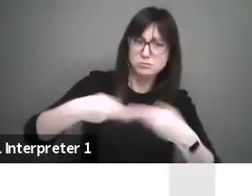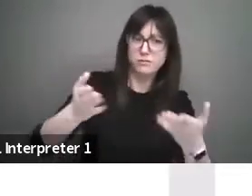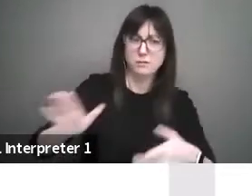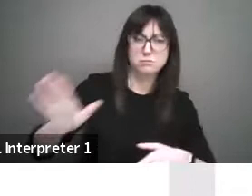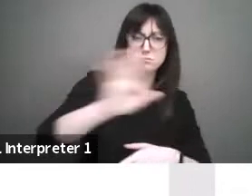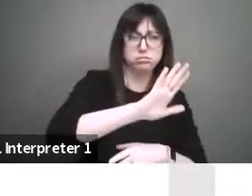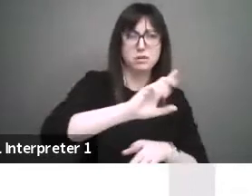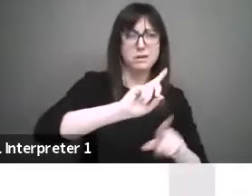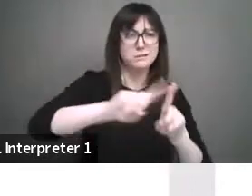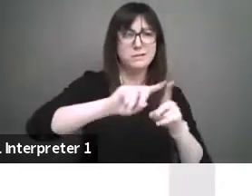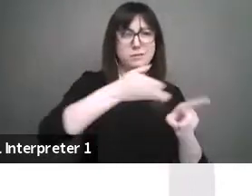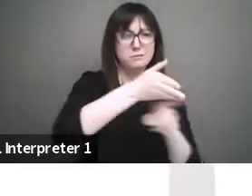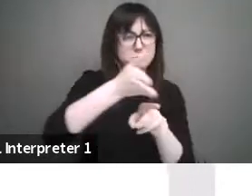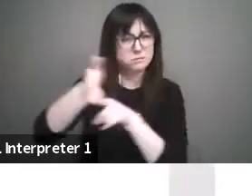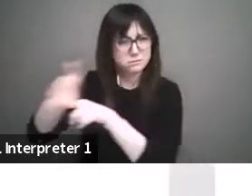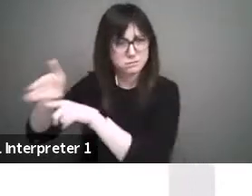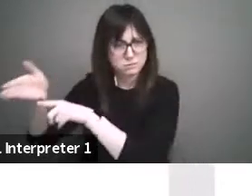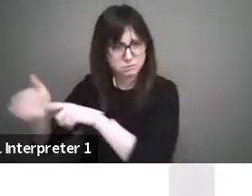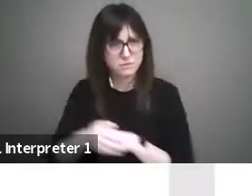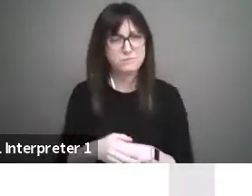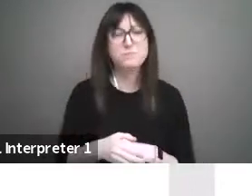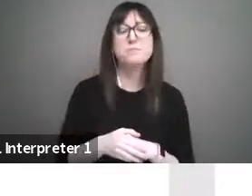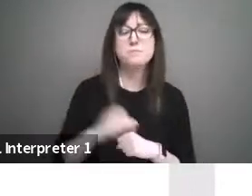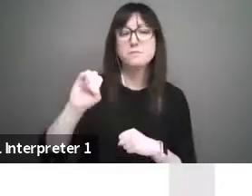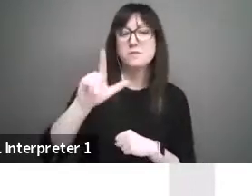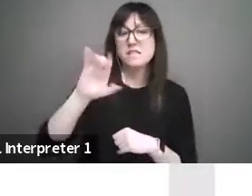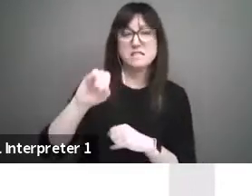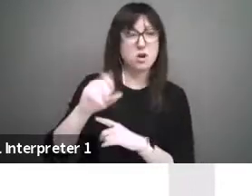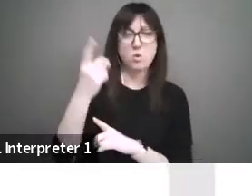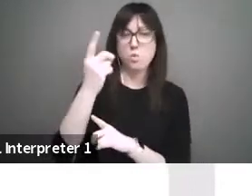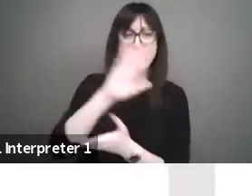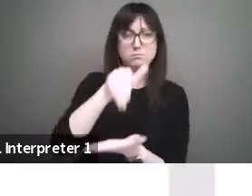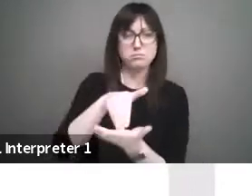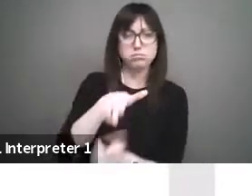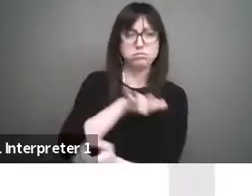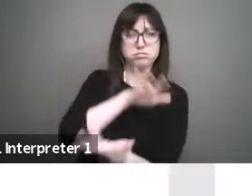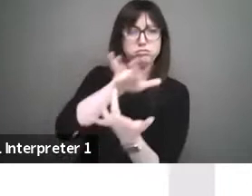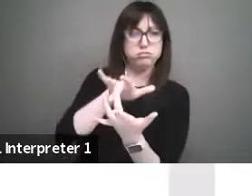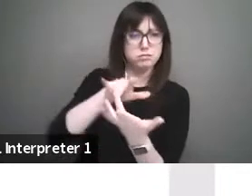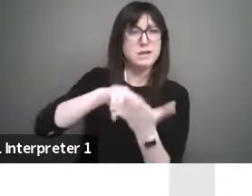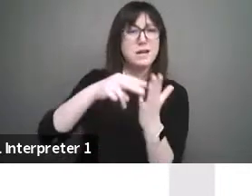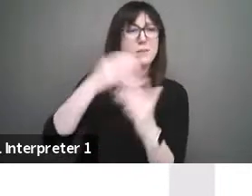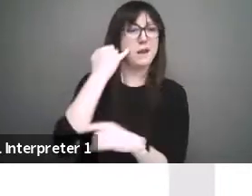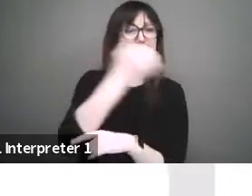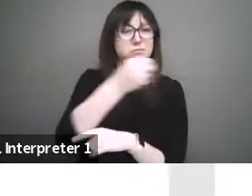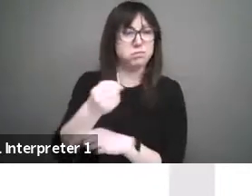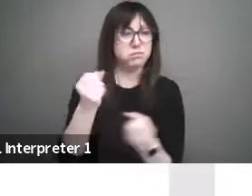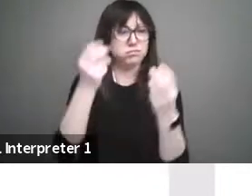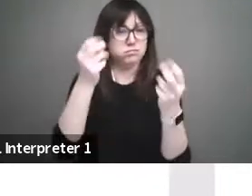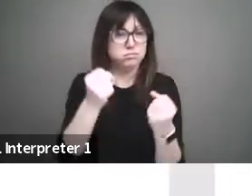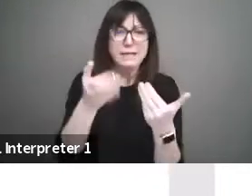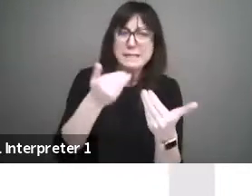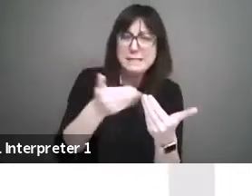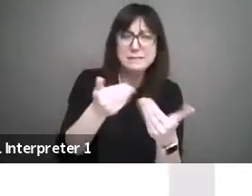variety of settings. SLIAO's one-stop shop makes connecting through sign language easy and accurate